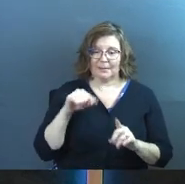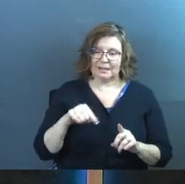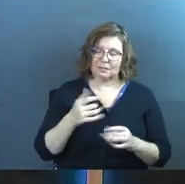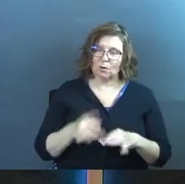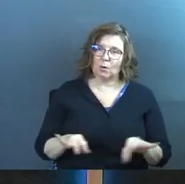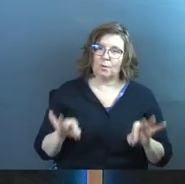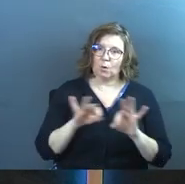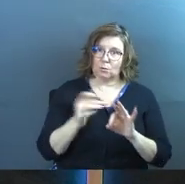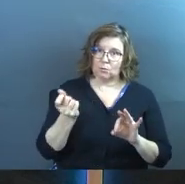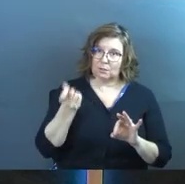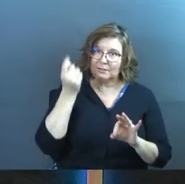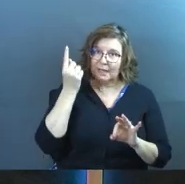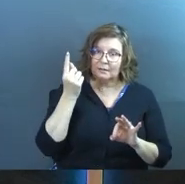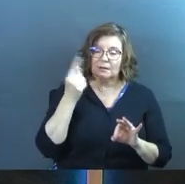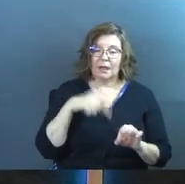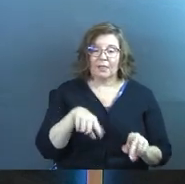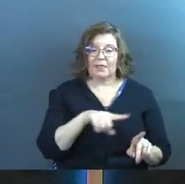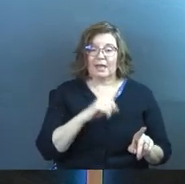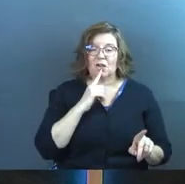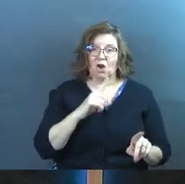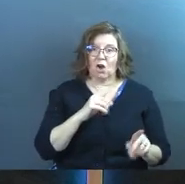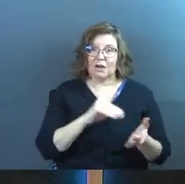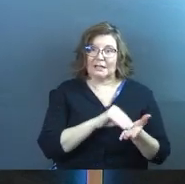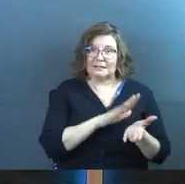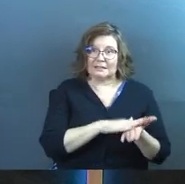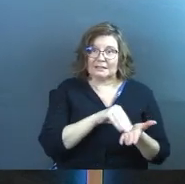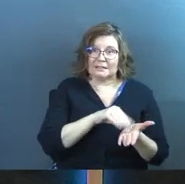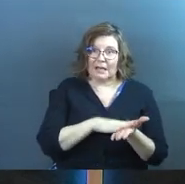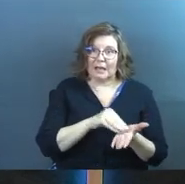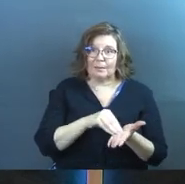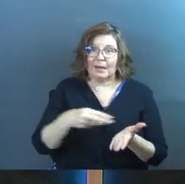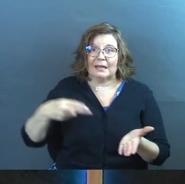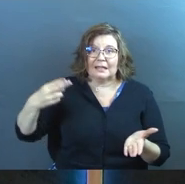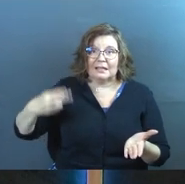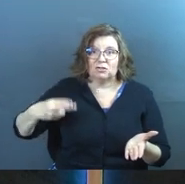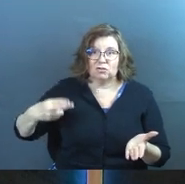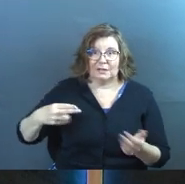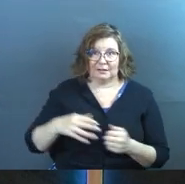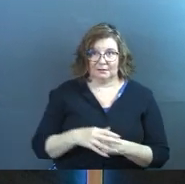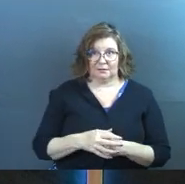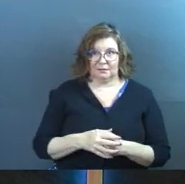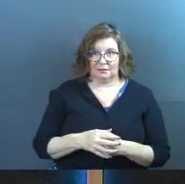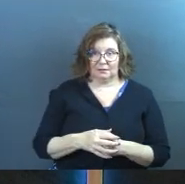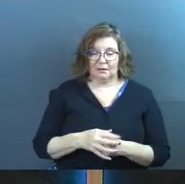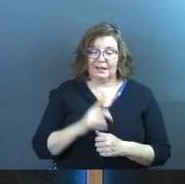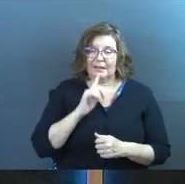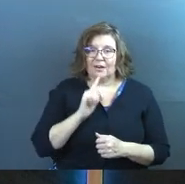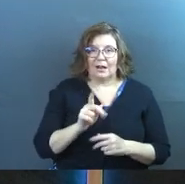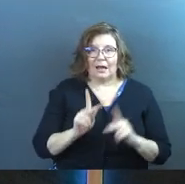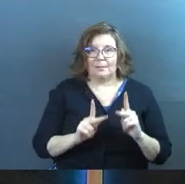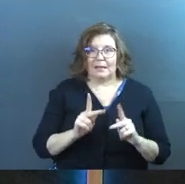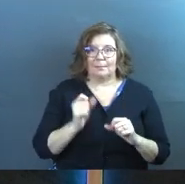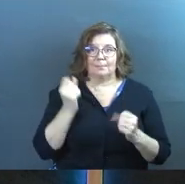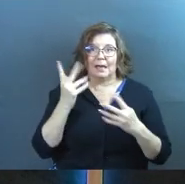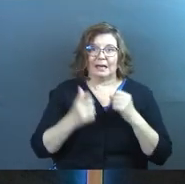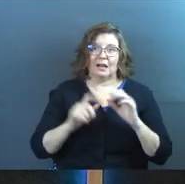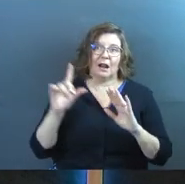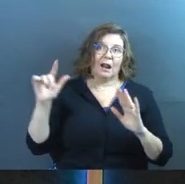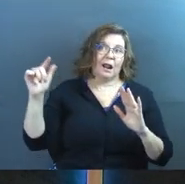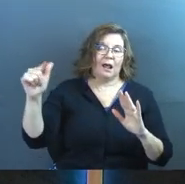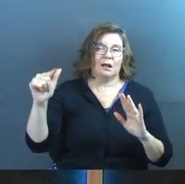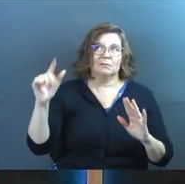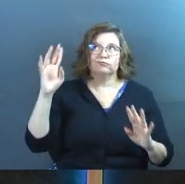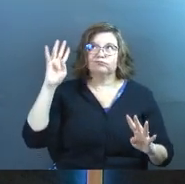and this is so important for you to understand, they are documenting history. These are not people years after the